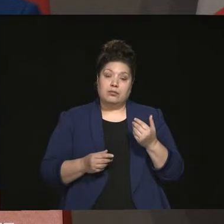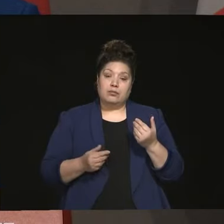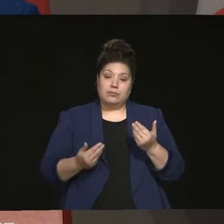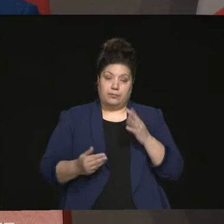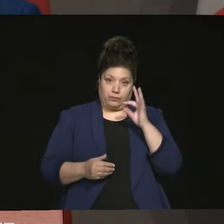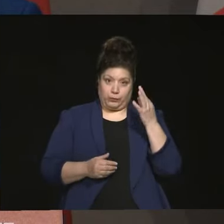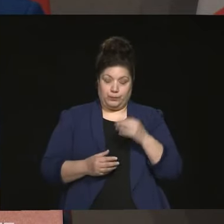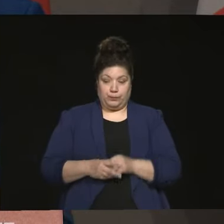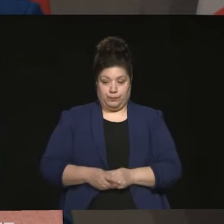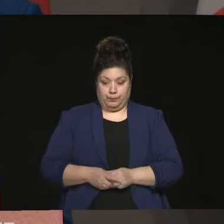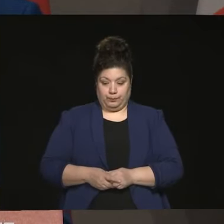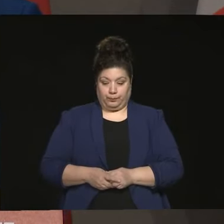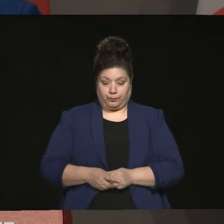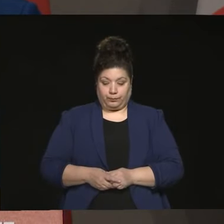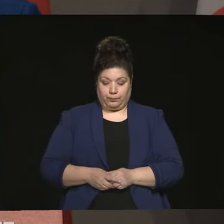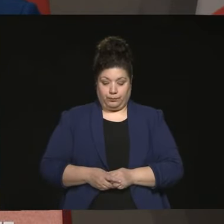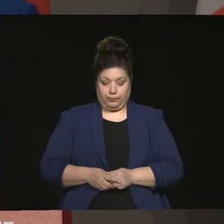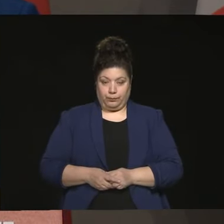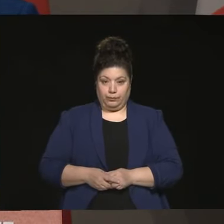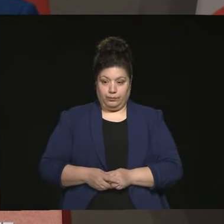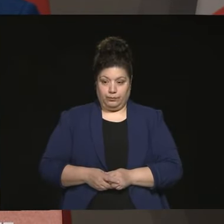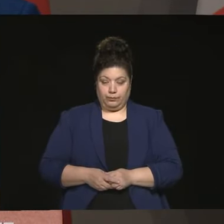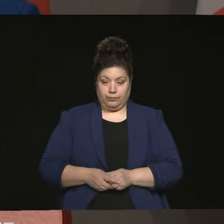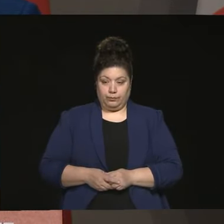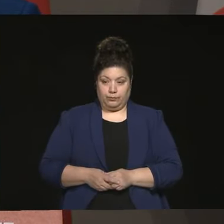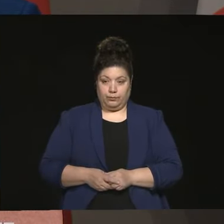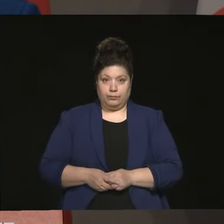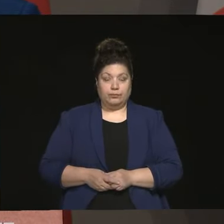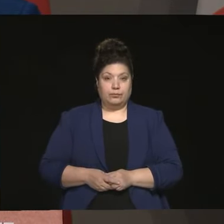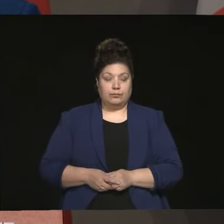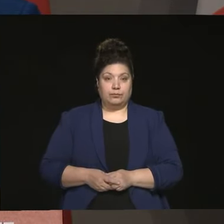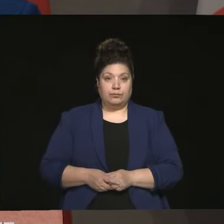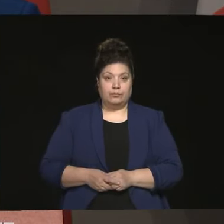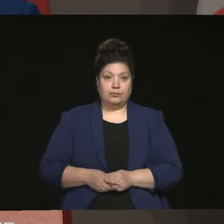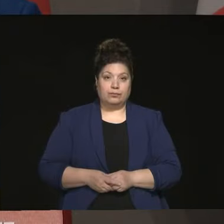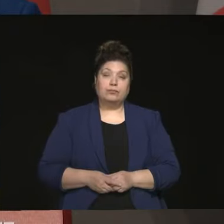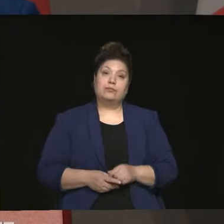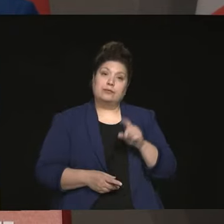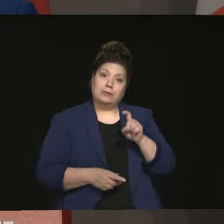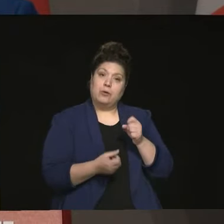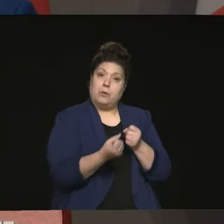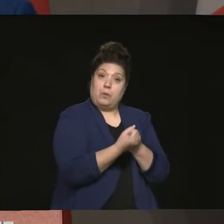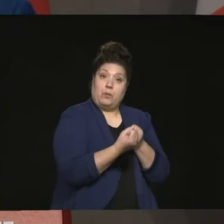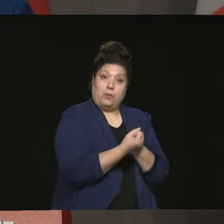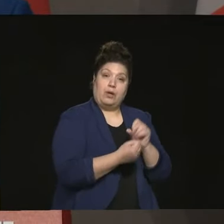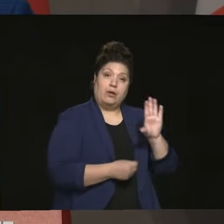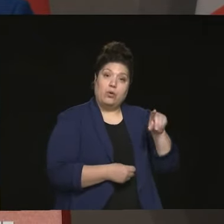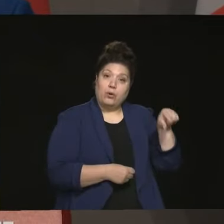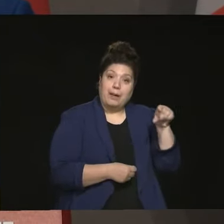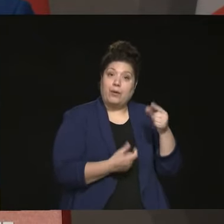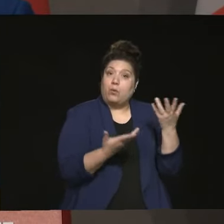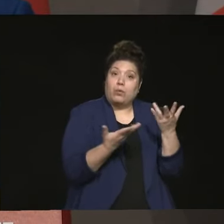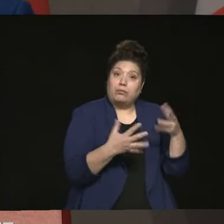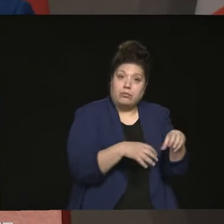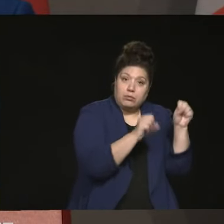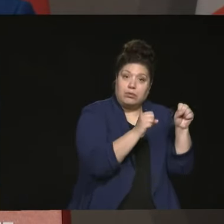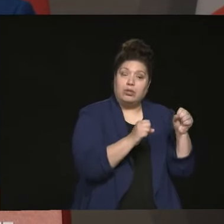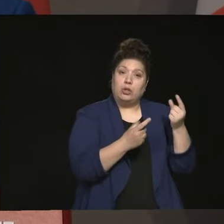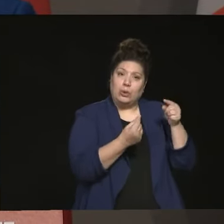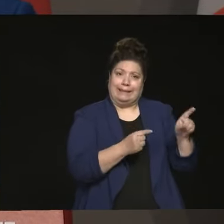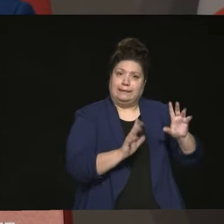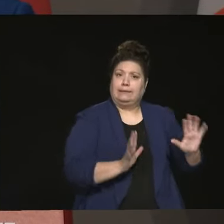support for the considerable work that Quebec is doing to mobilize other workers through other methods in Quebec. I think